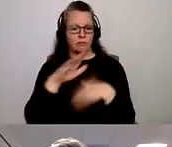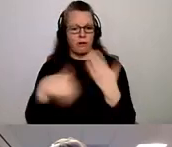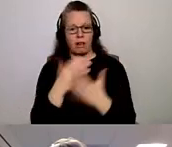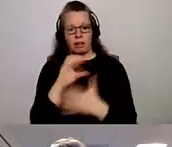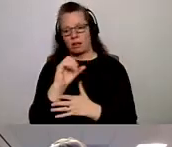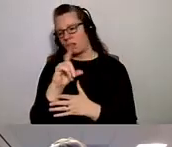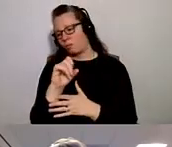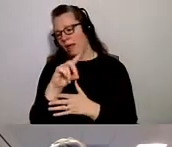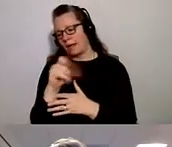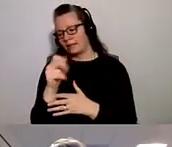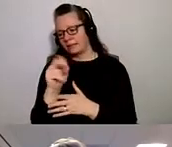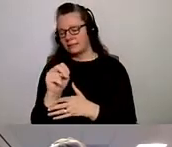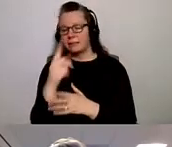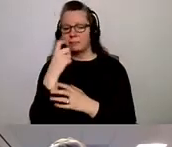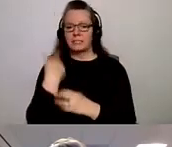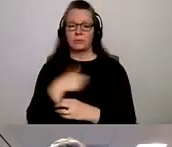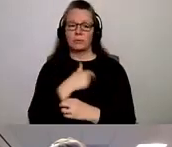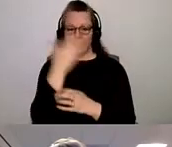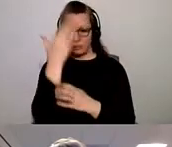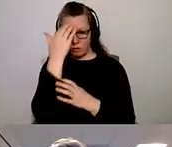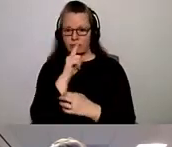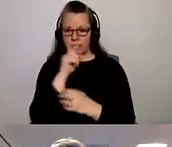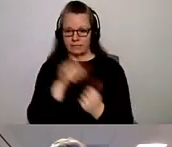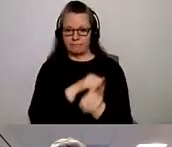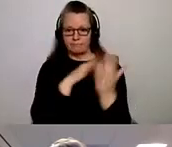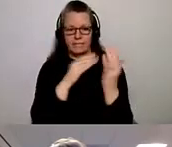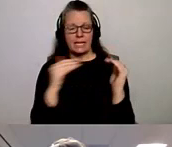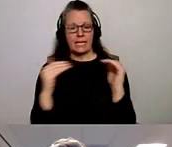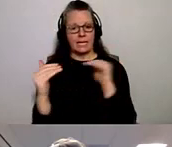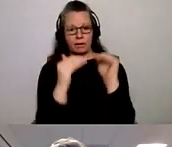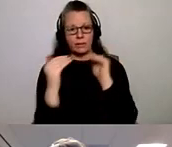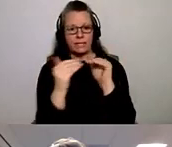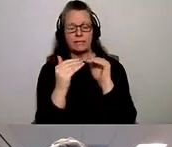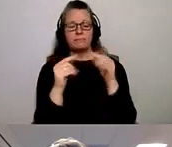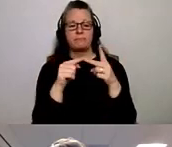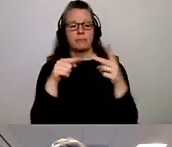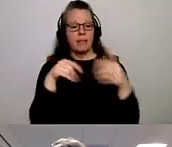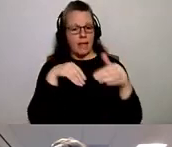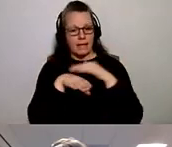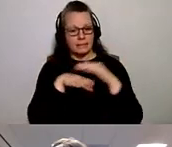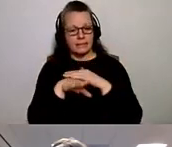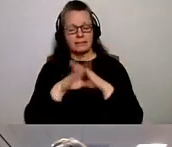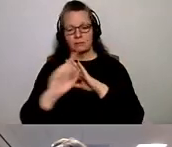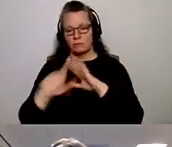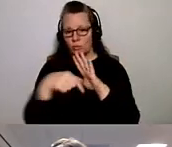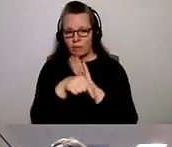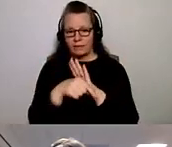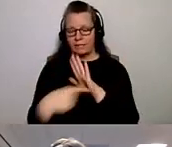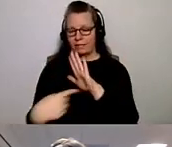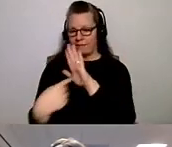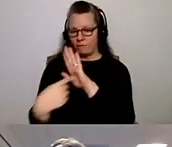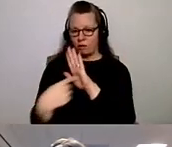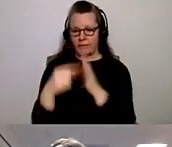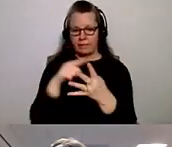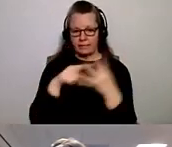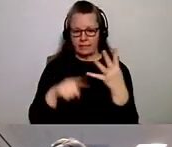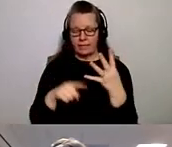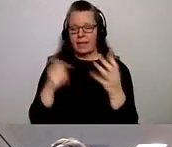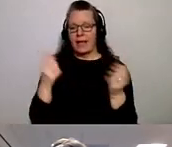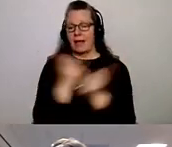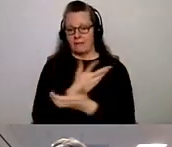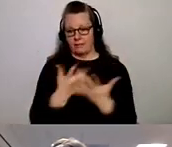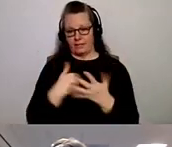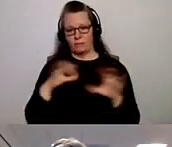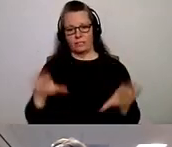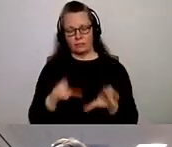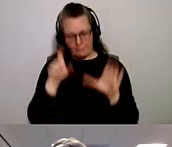because we know that to truly address equity, access, quality, and affordability, everything we do must